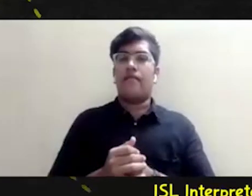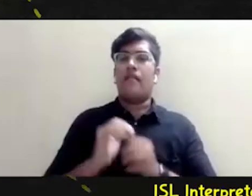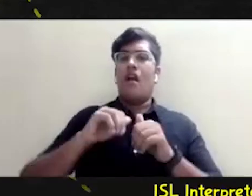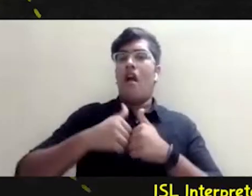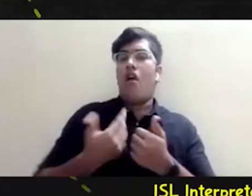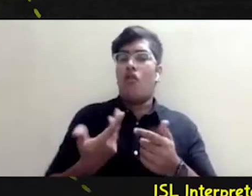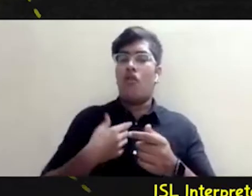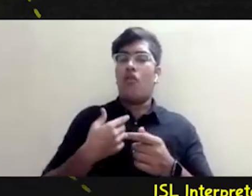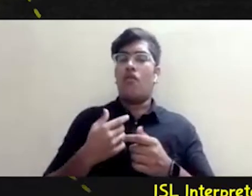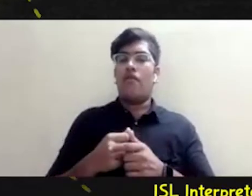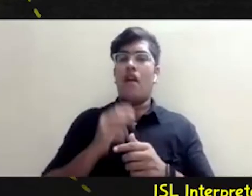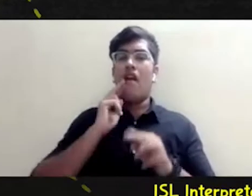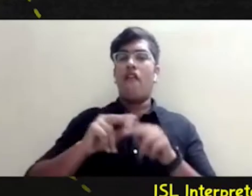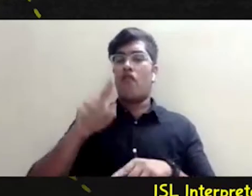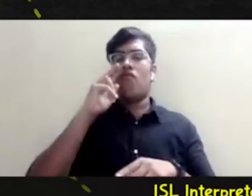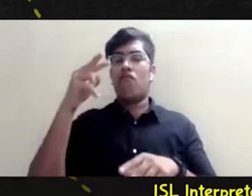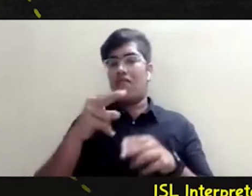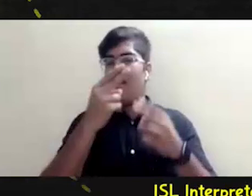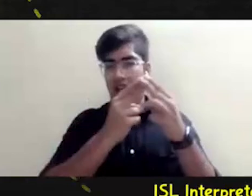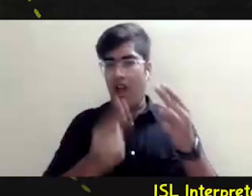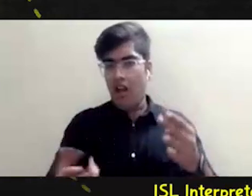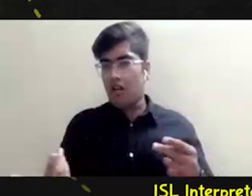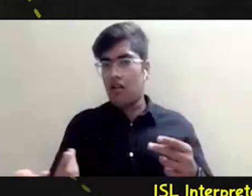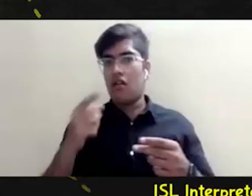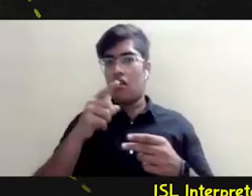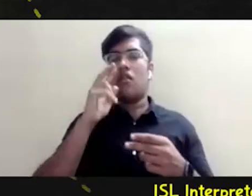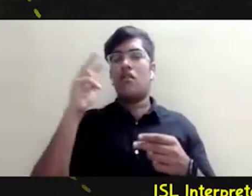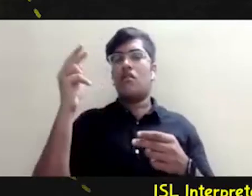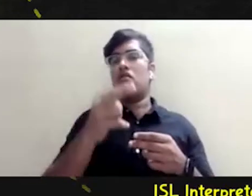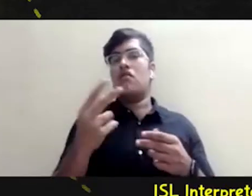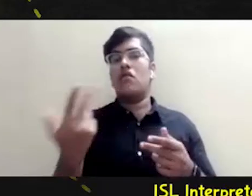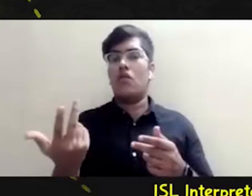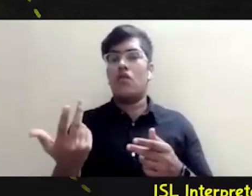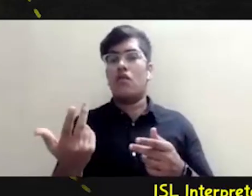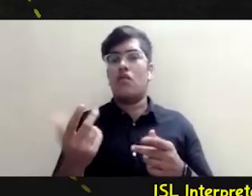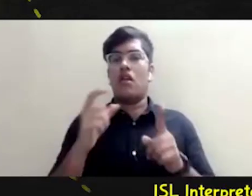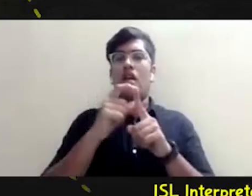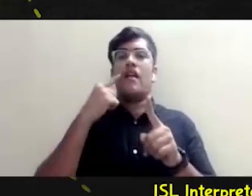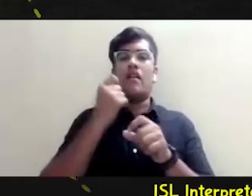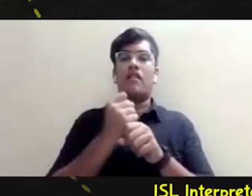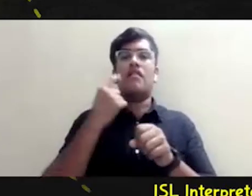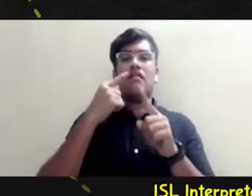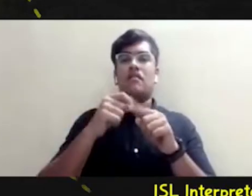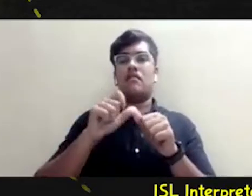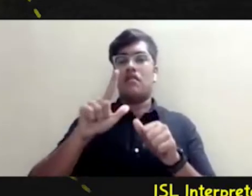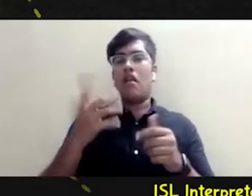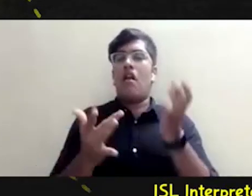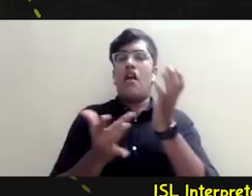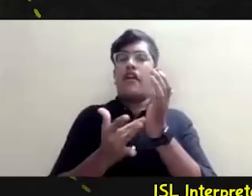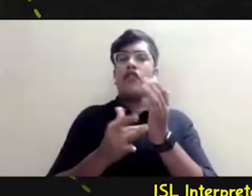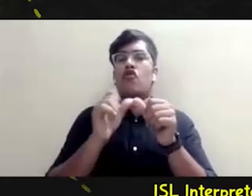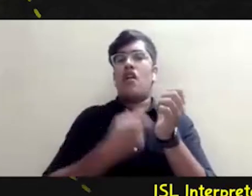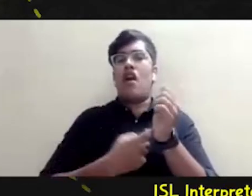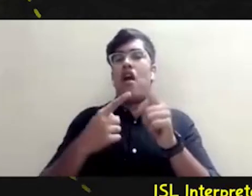because now when we look at art, it is typically becoming just digital art or digitally telling a